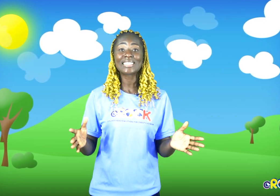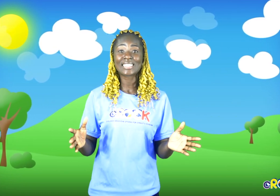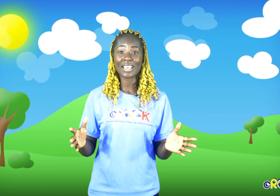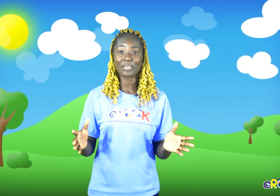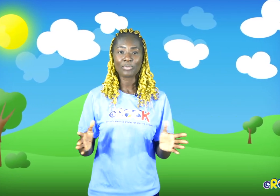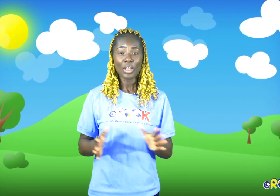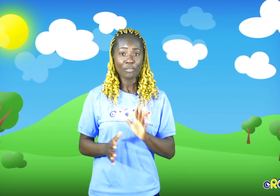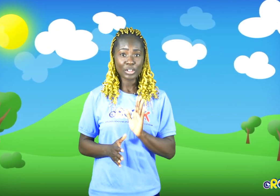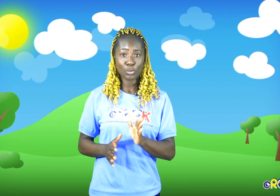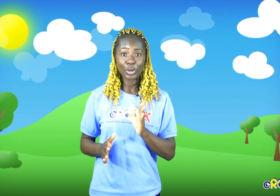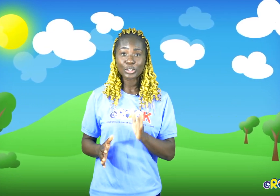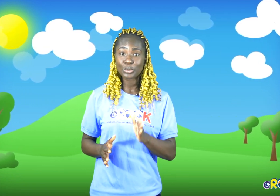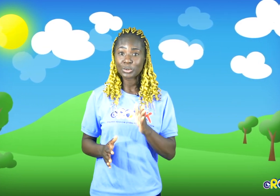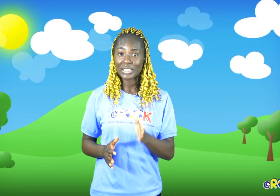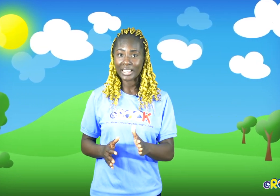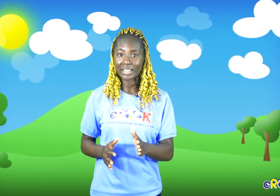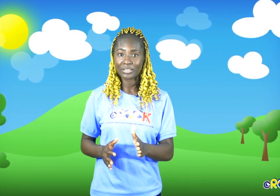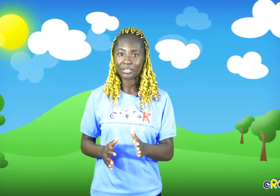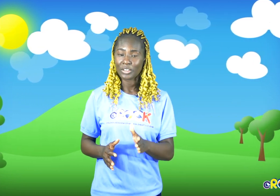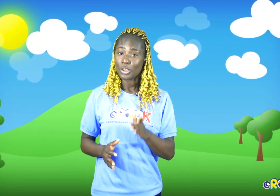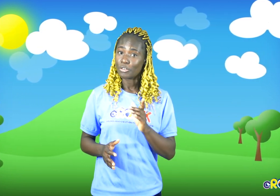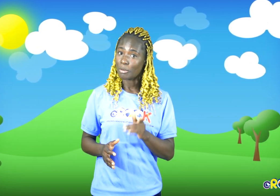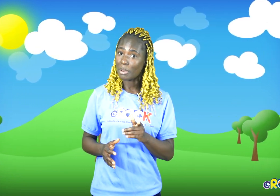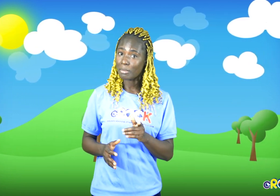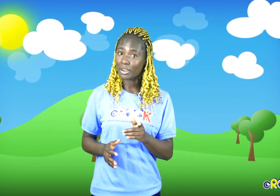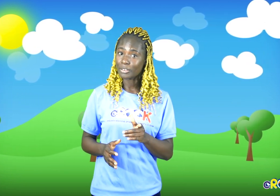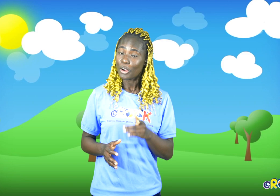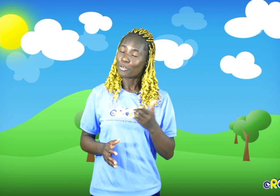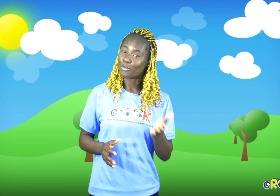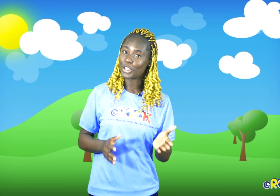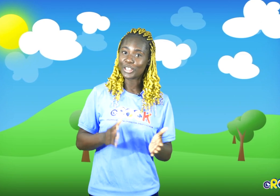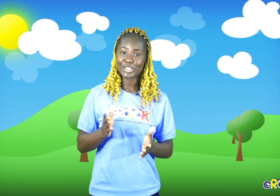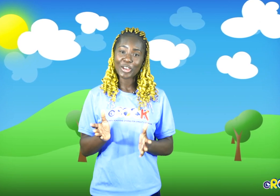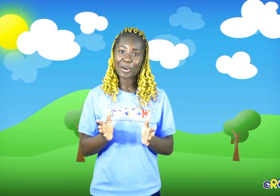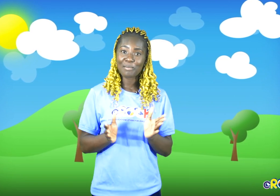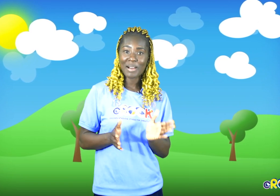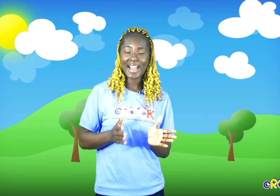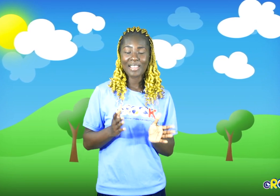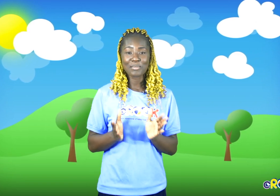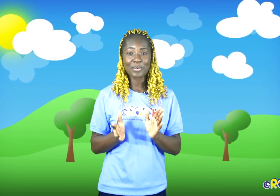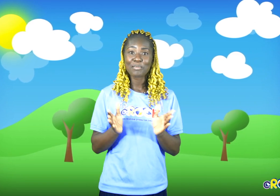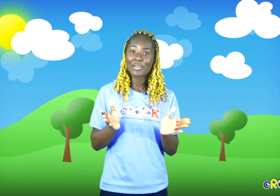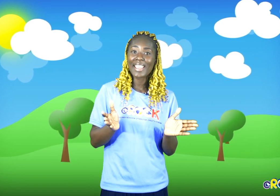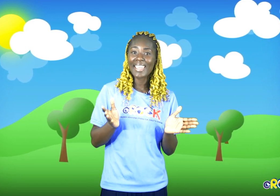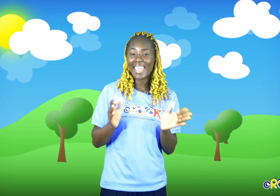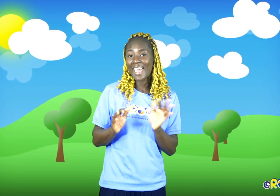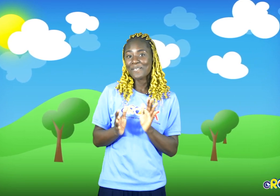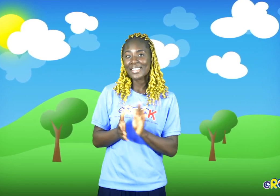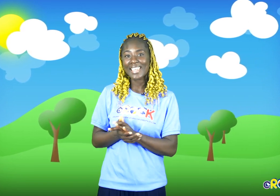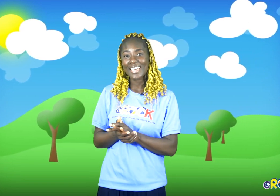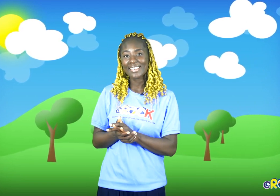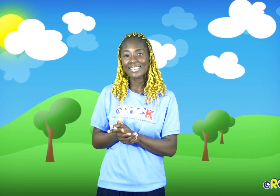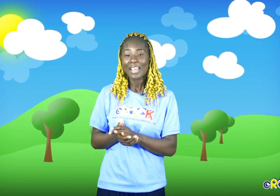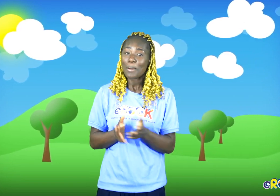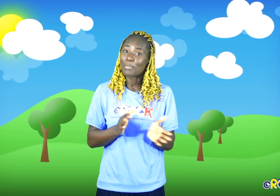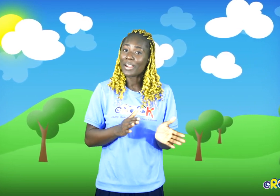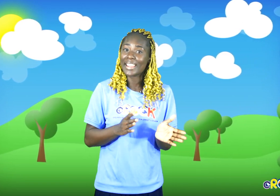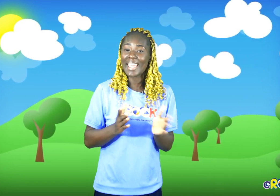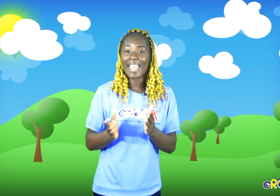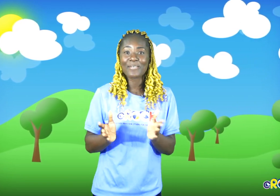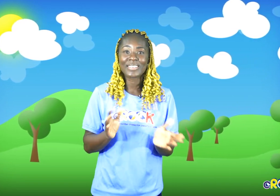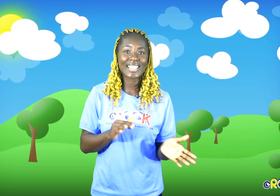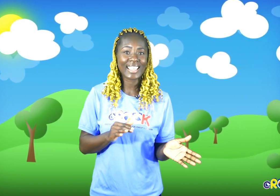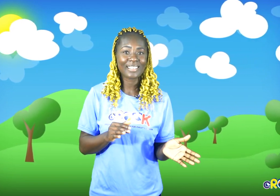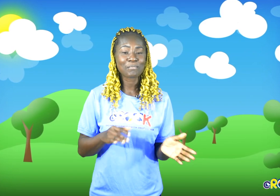chapter 37, verse 1 to 10. Remember, read your Bible, pray every day,